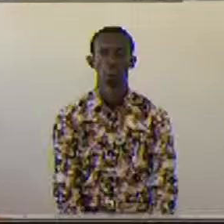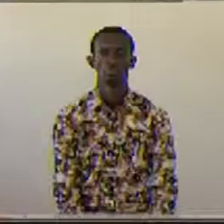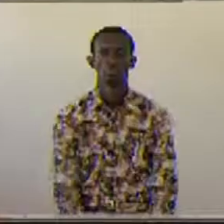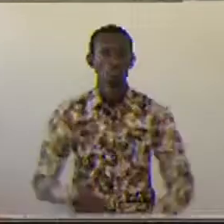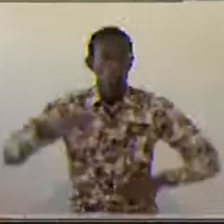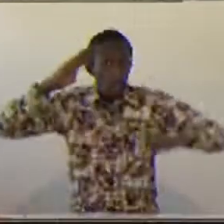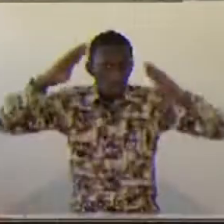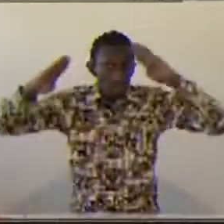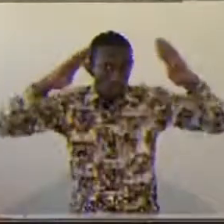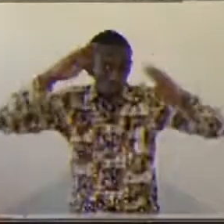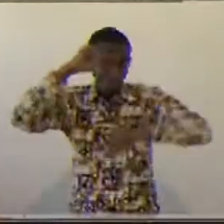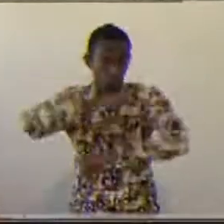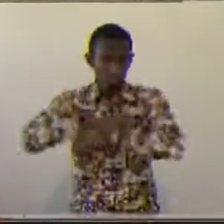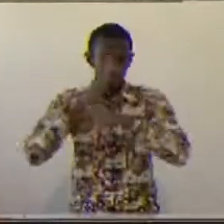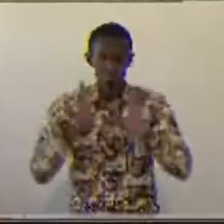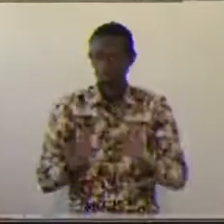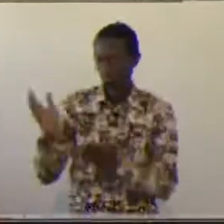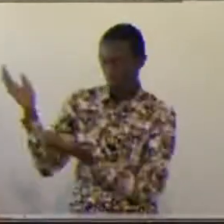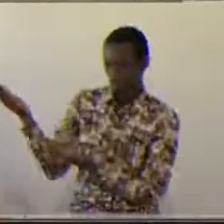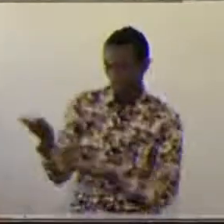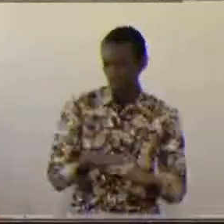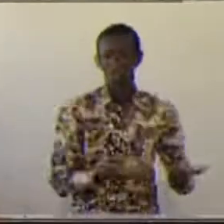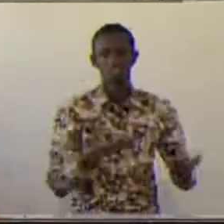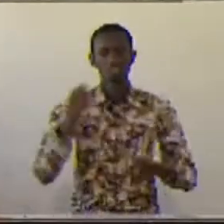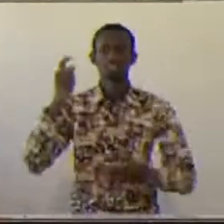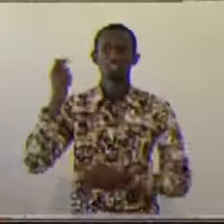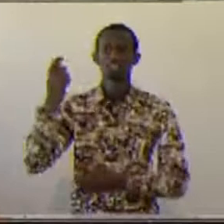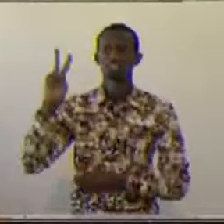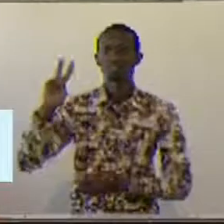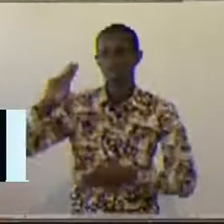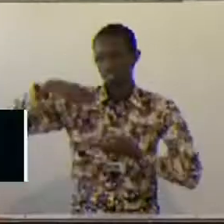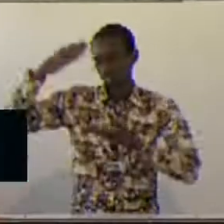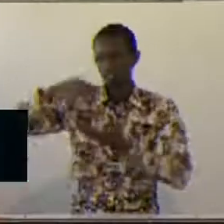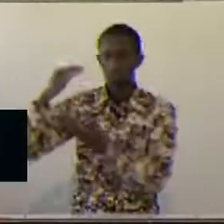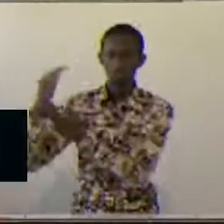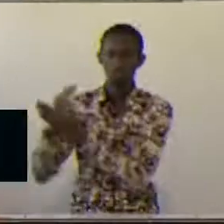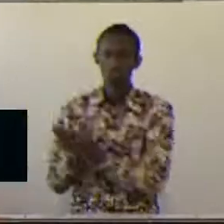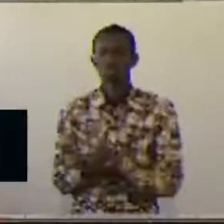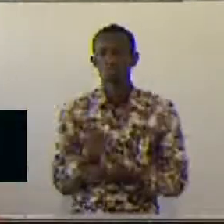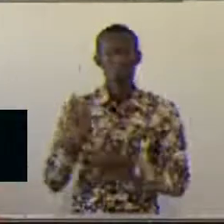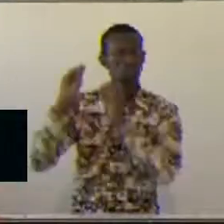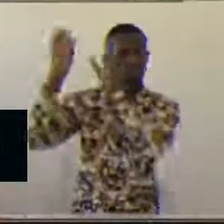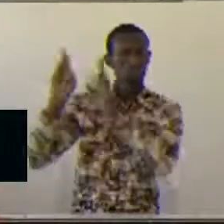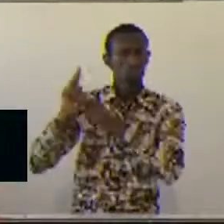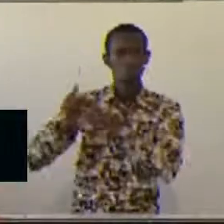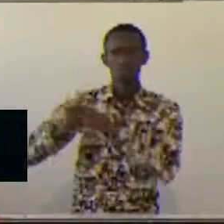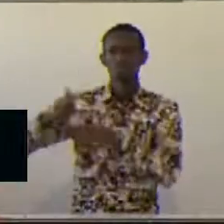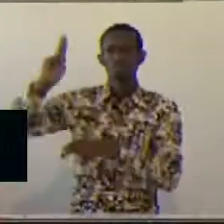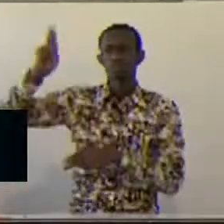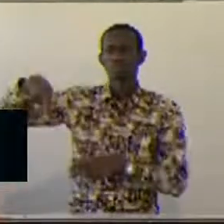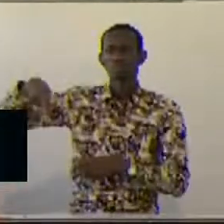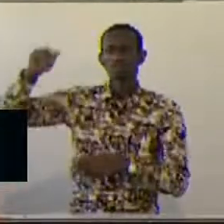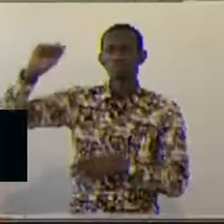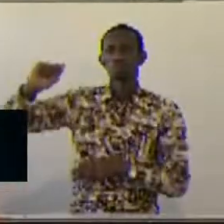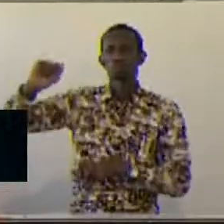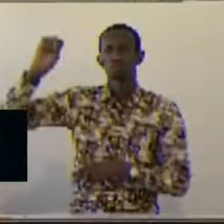Hello students, welcome again to the TV learning program. I'm teacher Pascal, and today I will be with senior